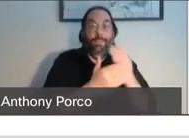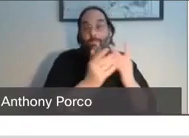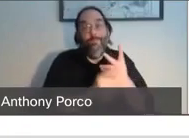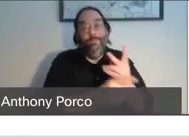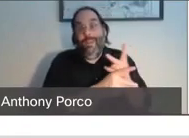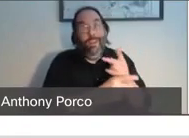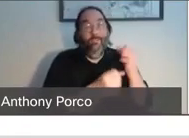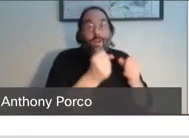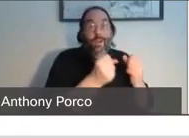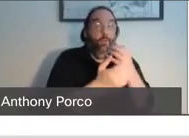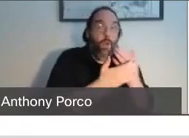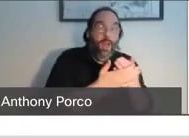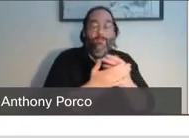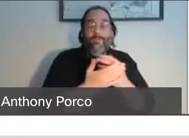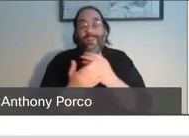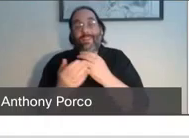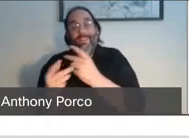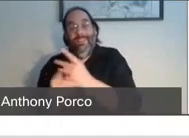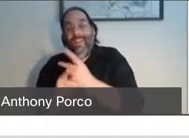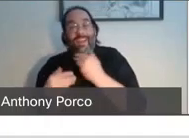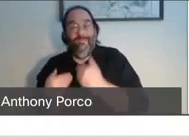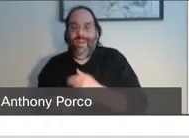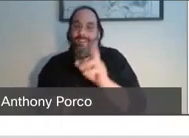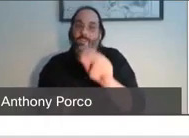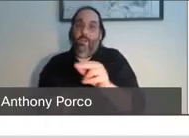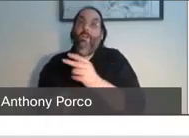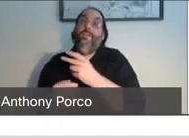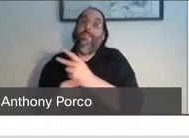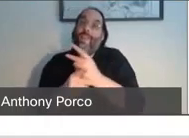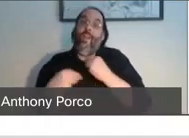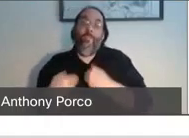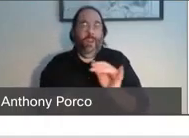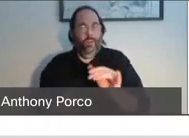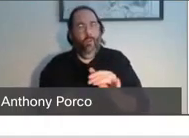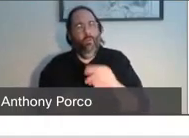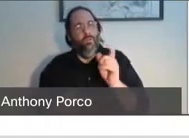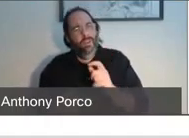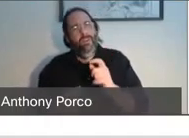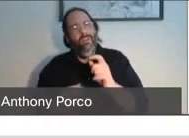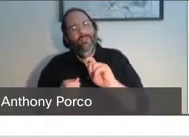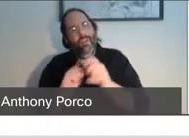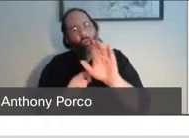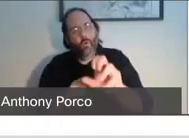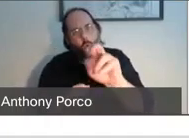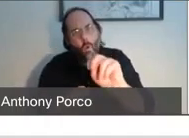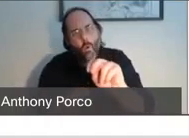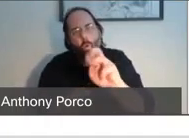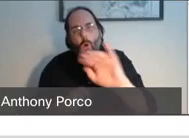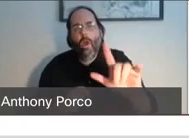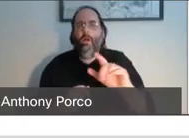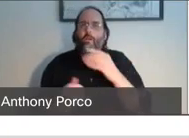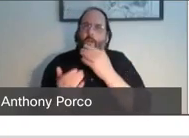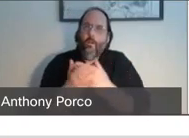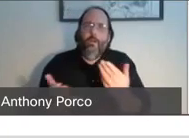do their bodies. Take care of your body as well. Give yourself premium fuel, green leafy vegetables,